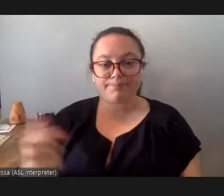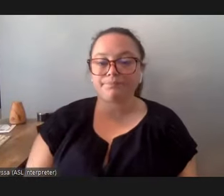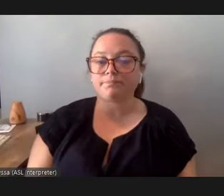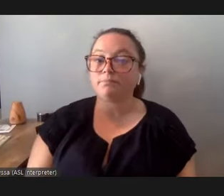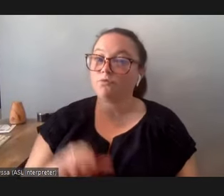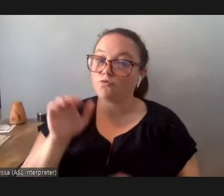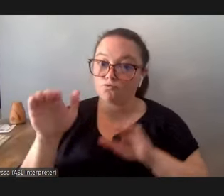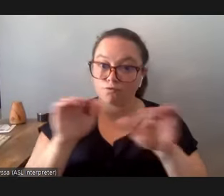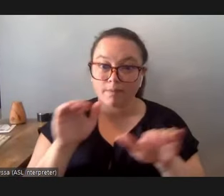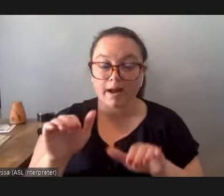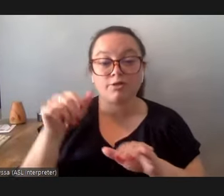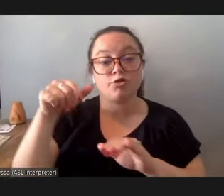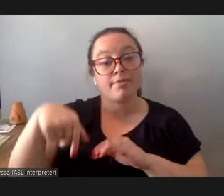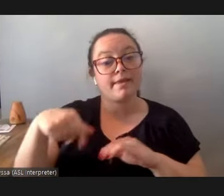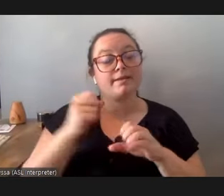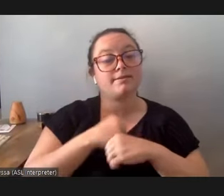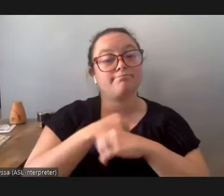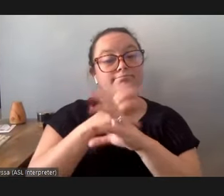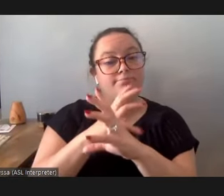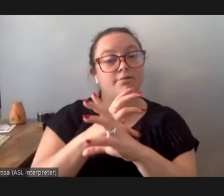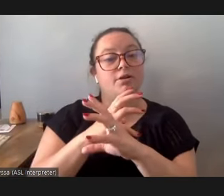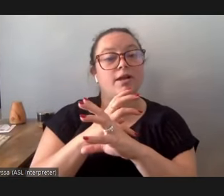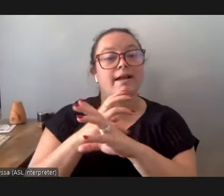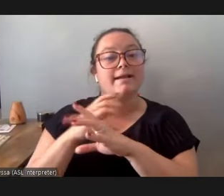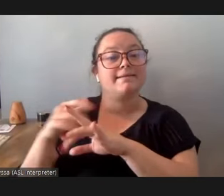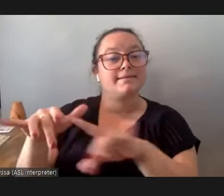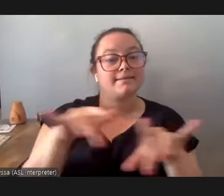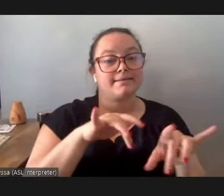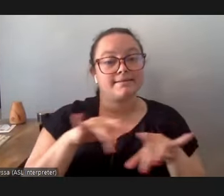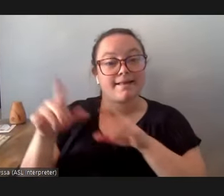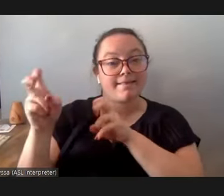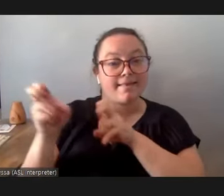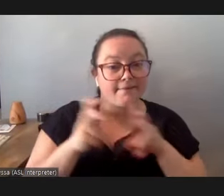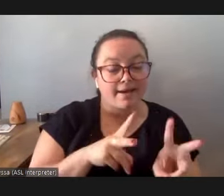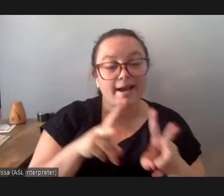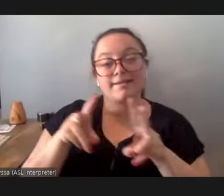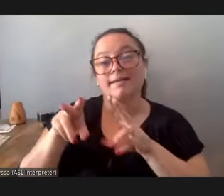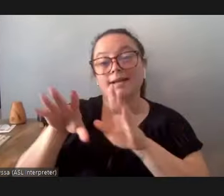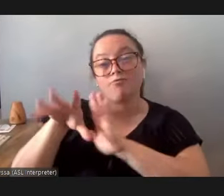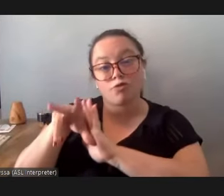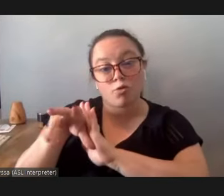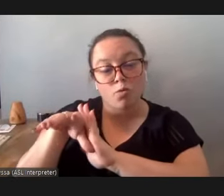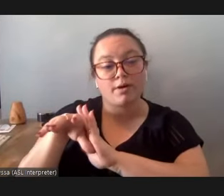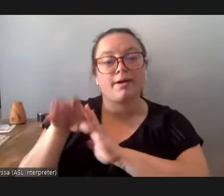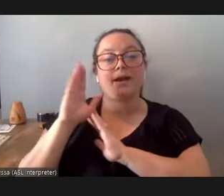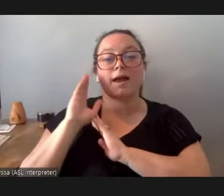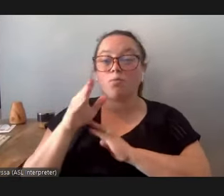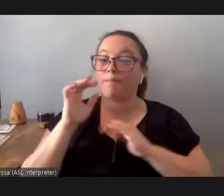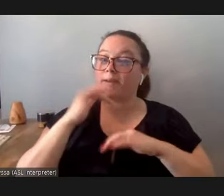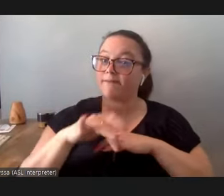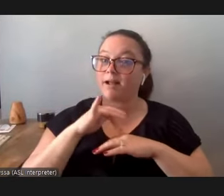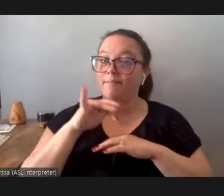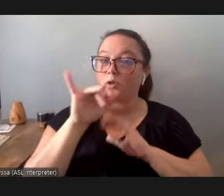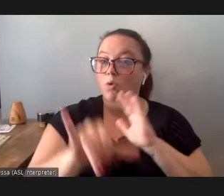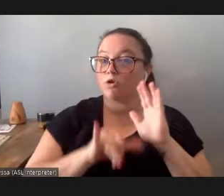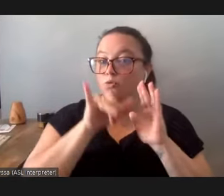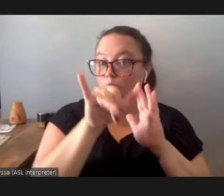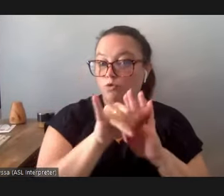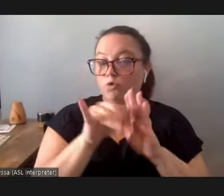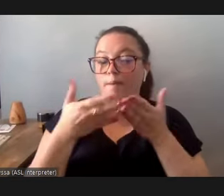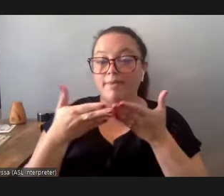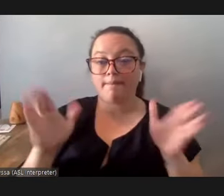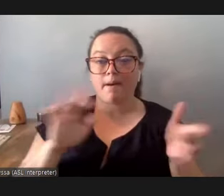recorded and will be available publicly on our YouTube channel and our project website. By attending this virtual webinar, you